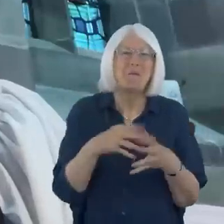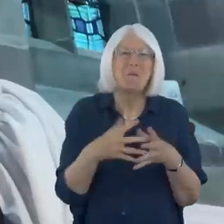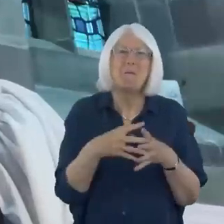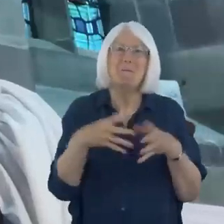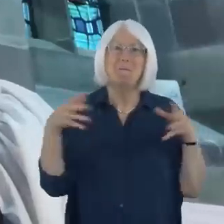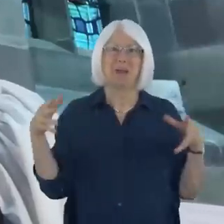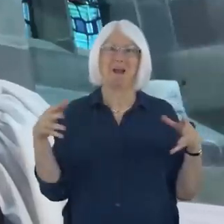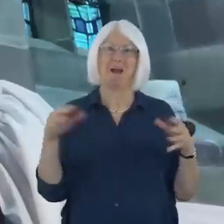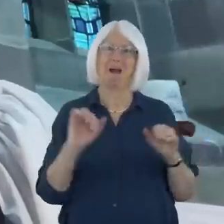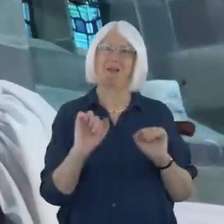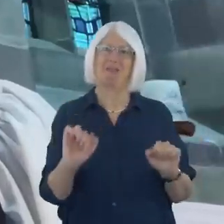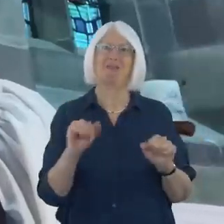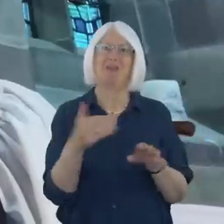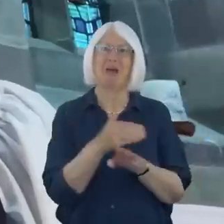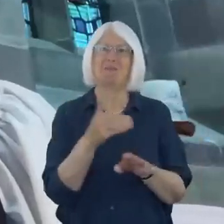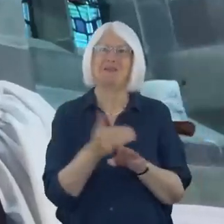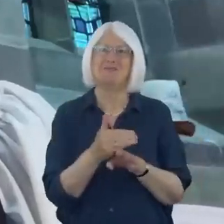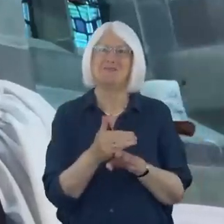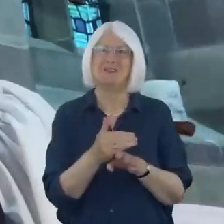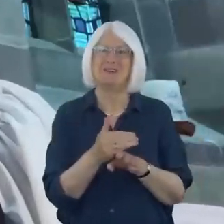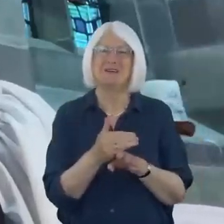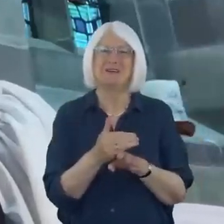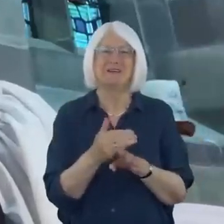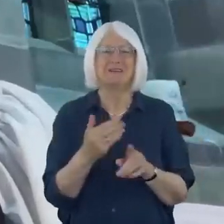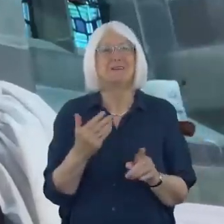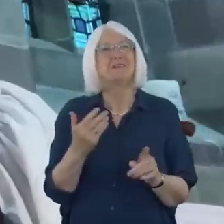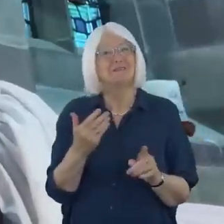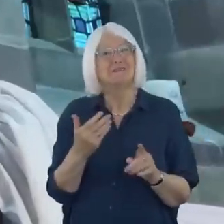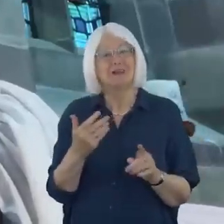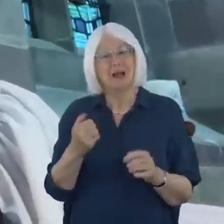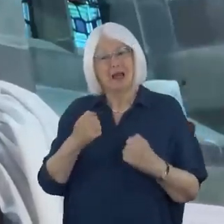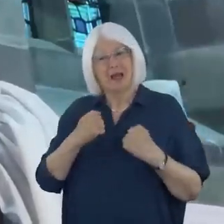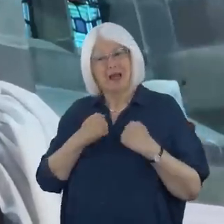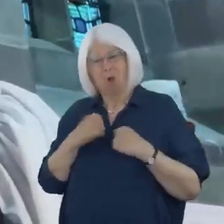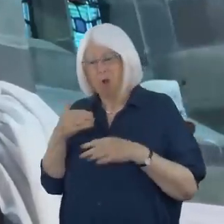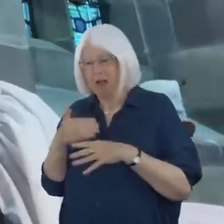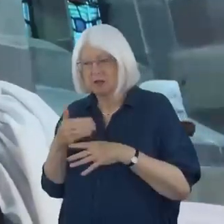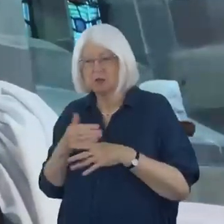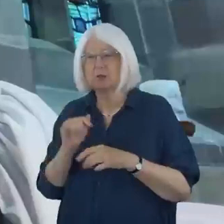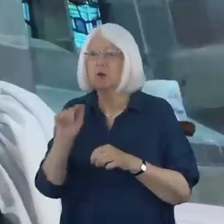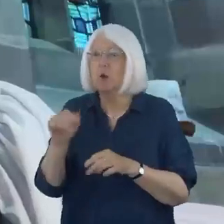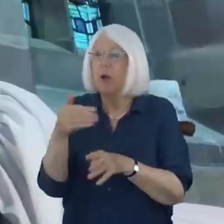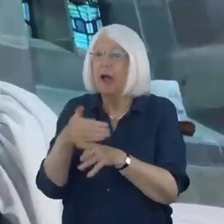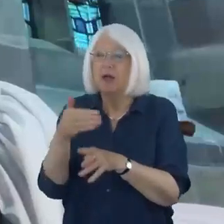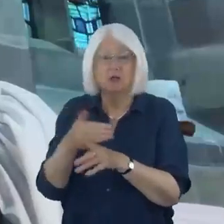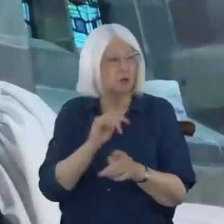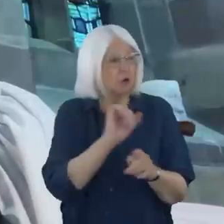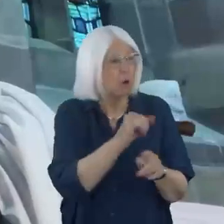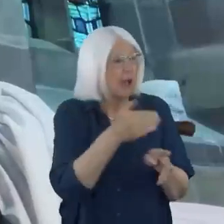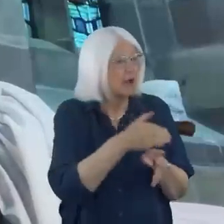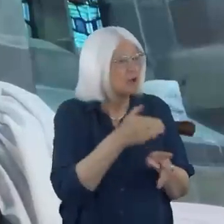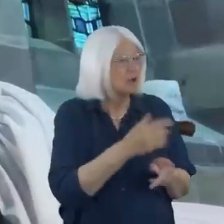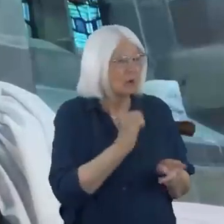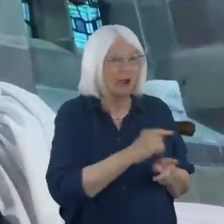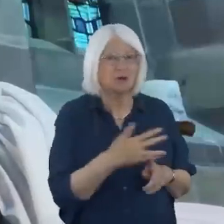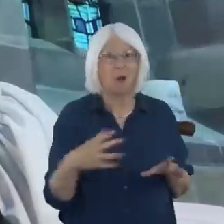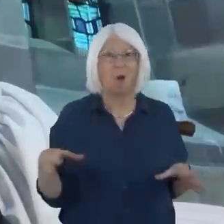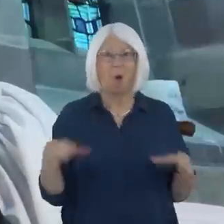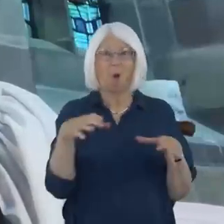something much bigger. The sum of our actions is greater than the individual